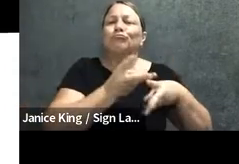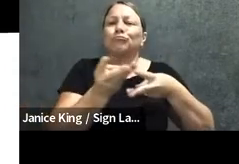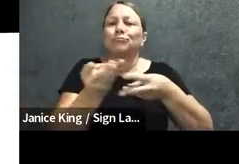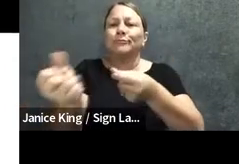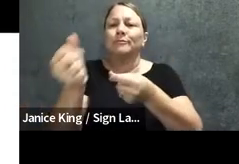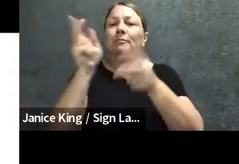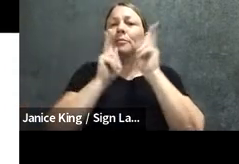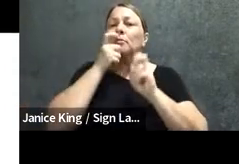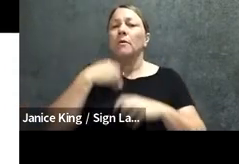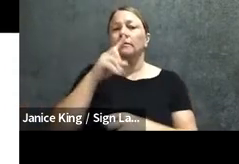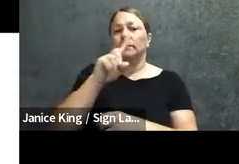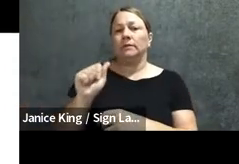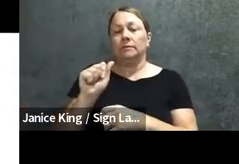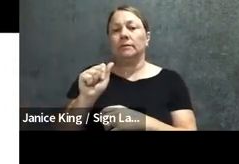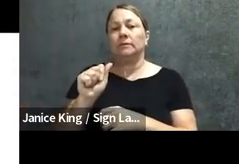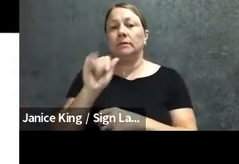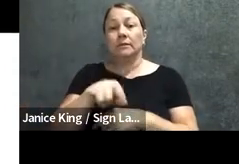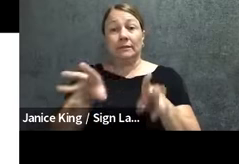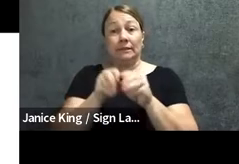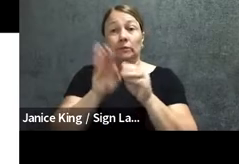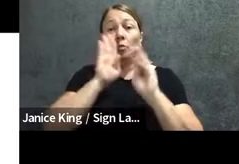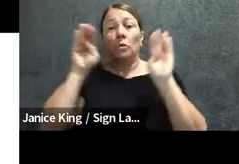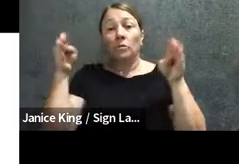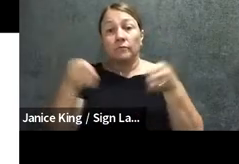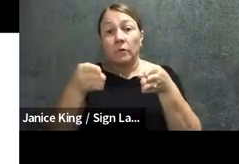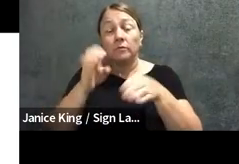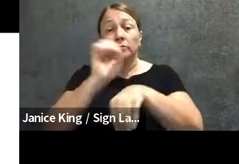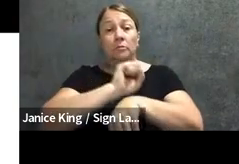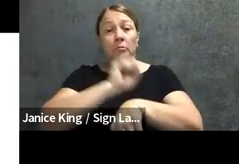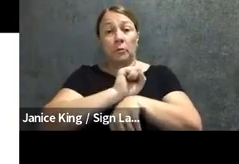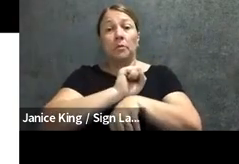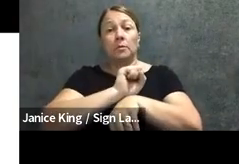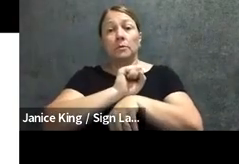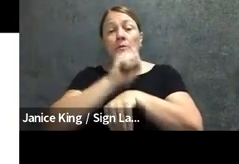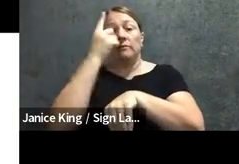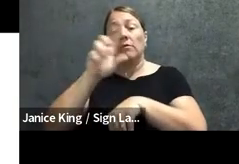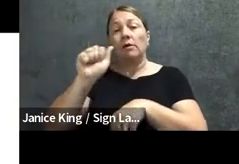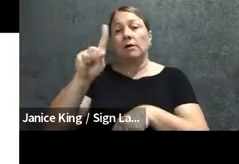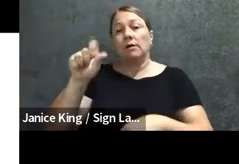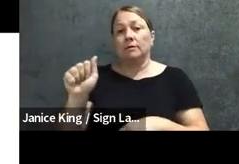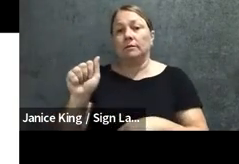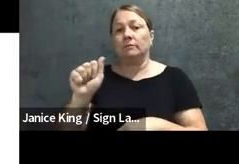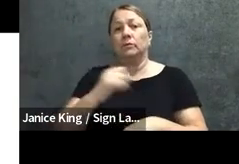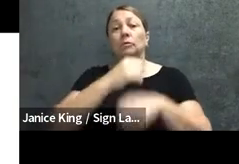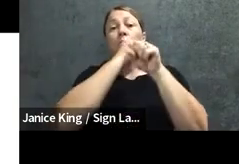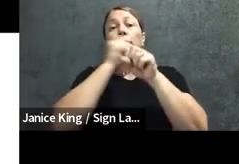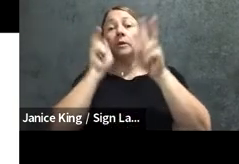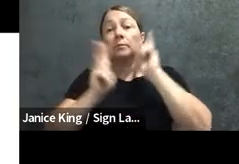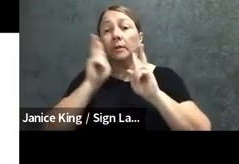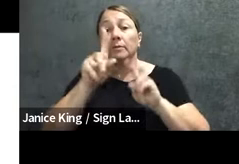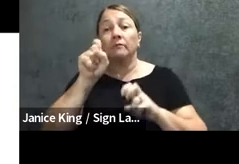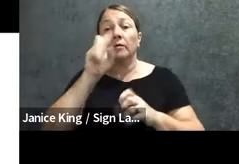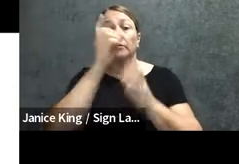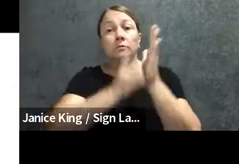without a disability. In this session, we'll be focusing on the employment section of the ADA, which protects individuals from discrimination based